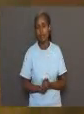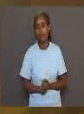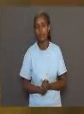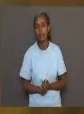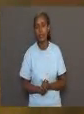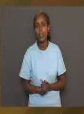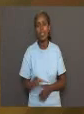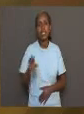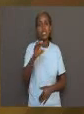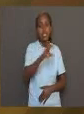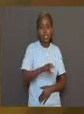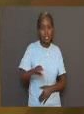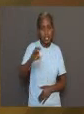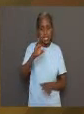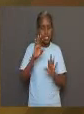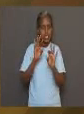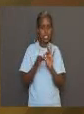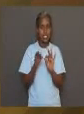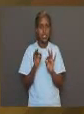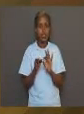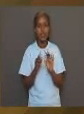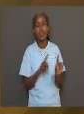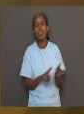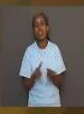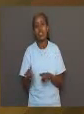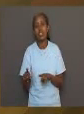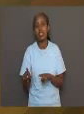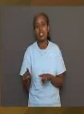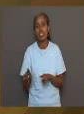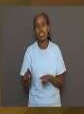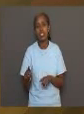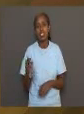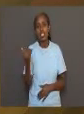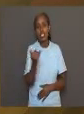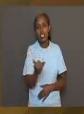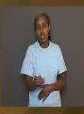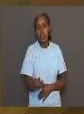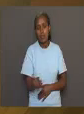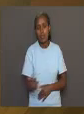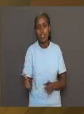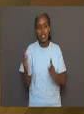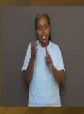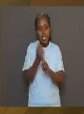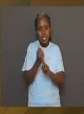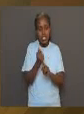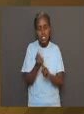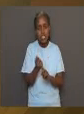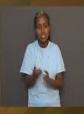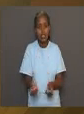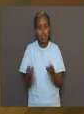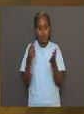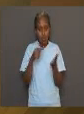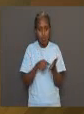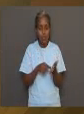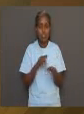A circle is defined as a shape consisting of those points in